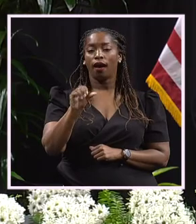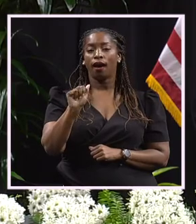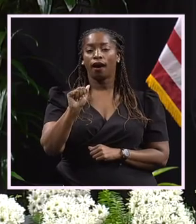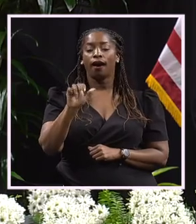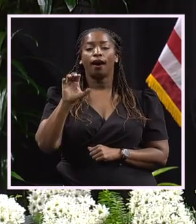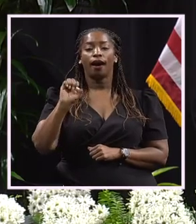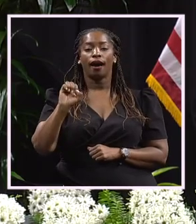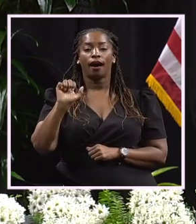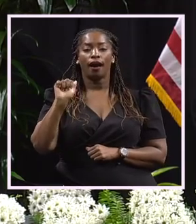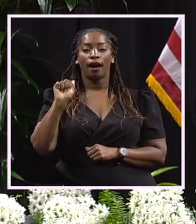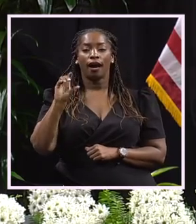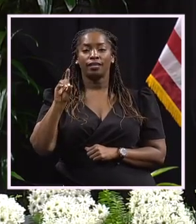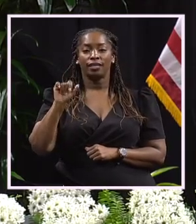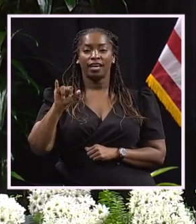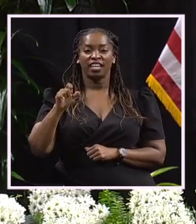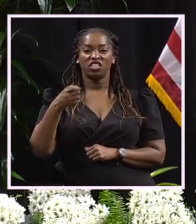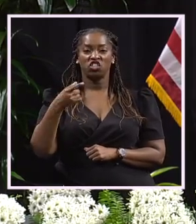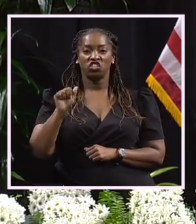Cody L. Carpenter,